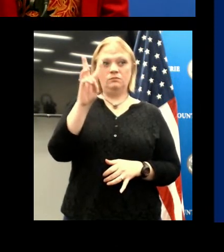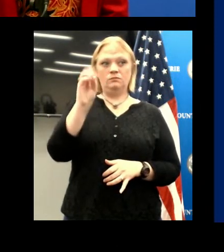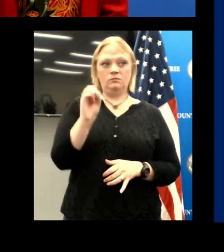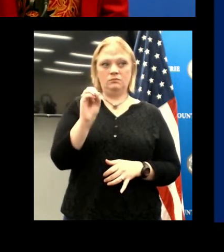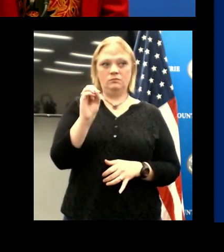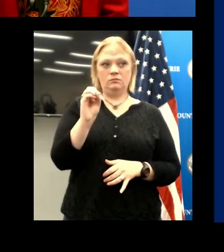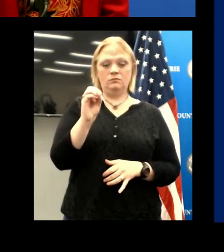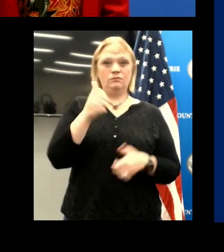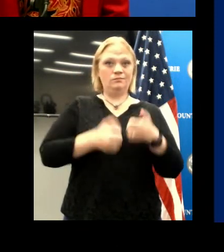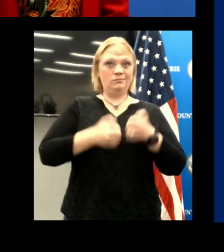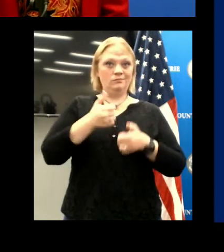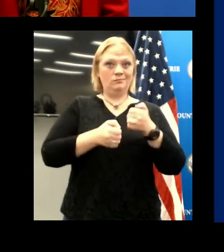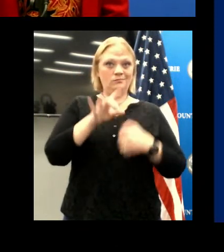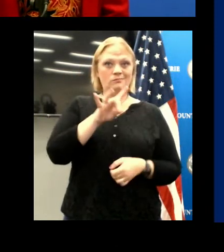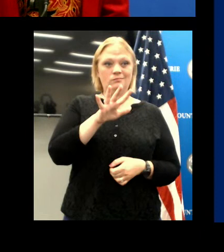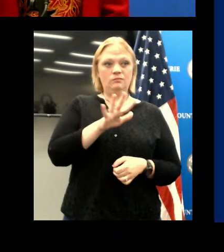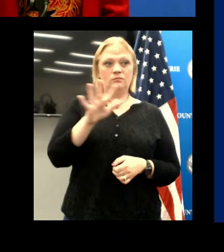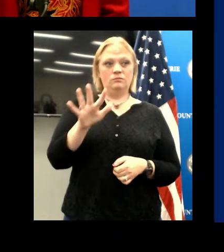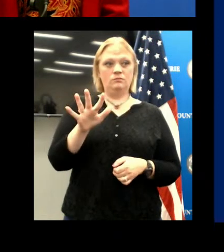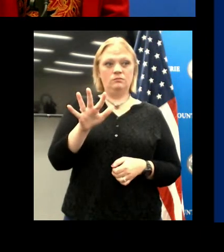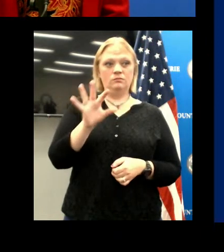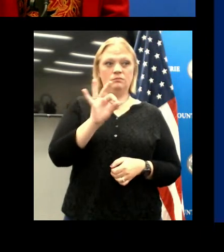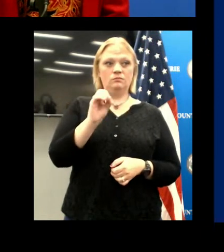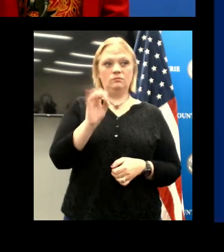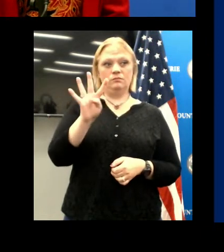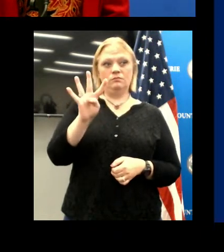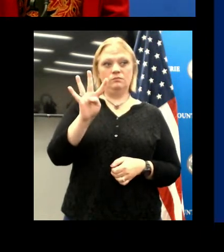833-208-4160 or text at